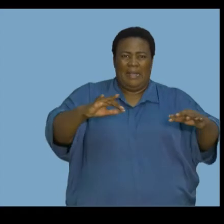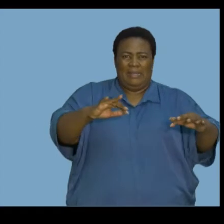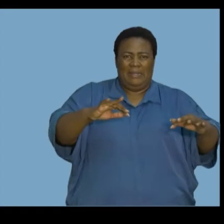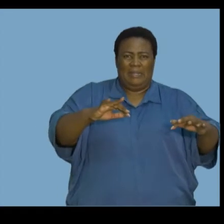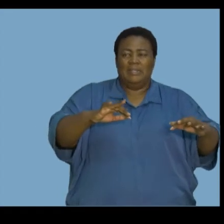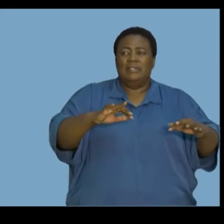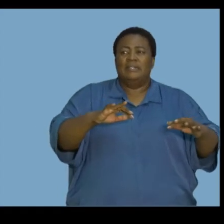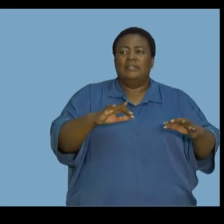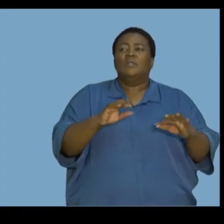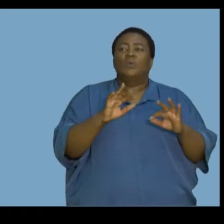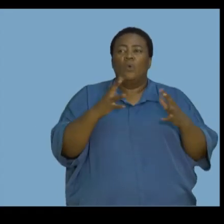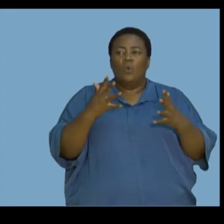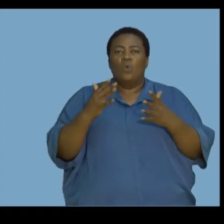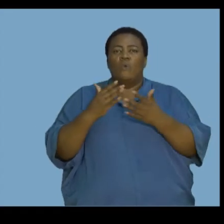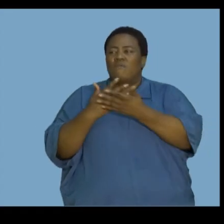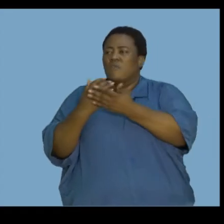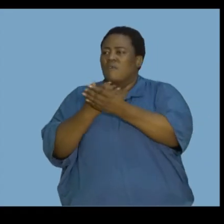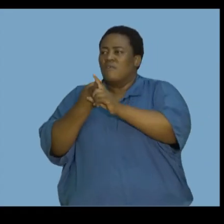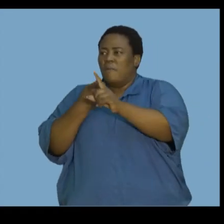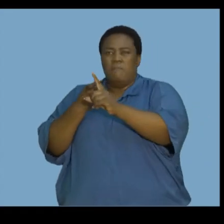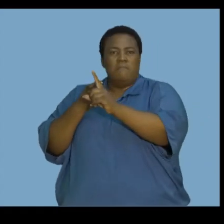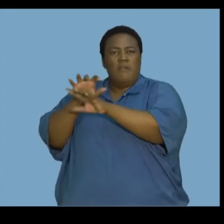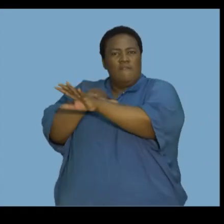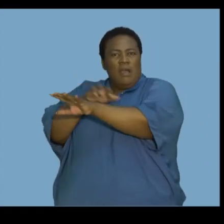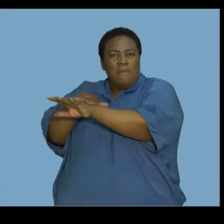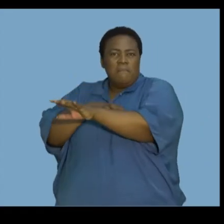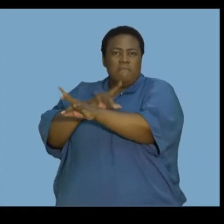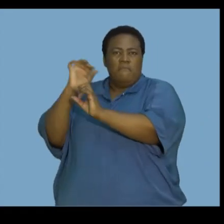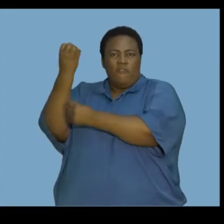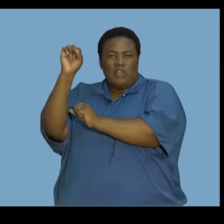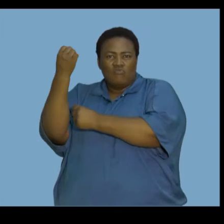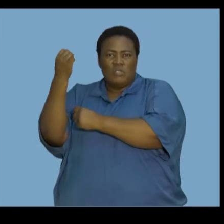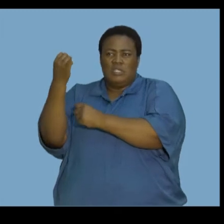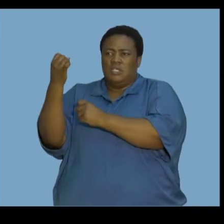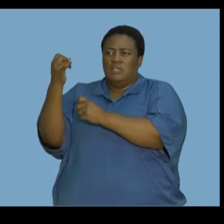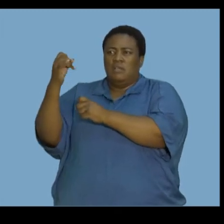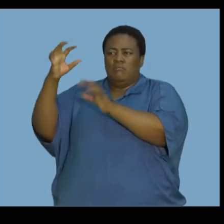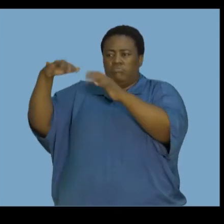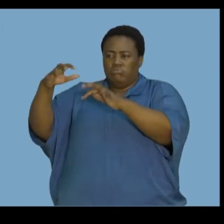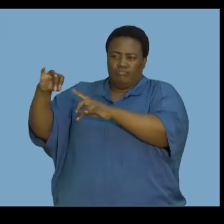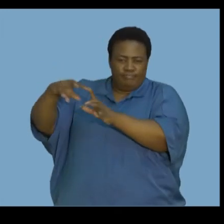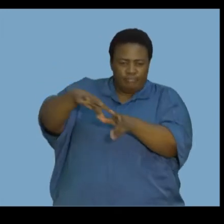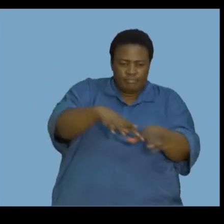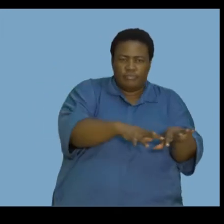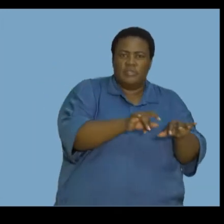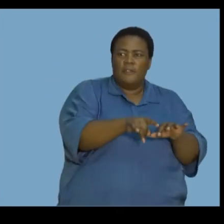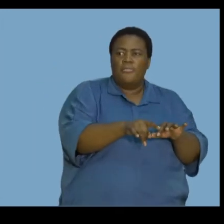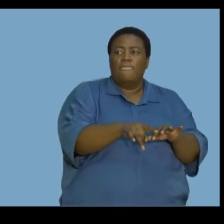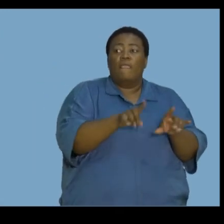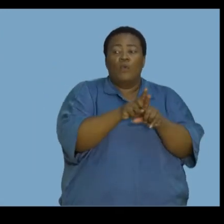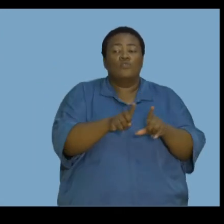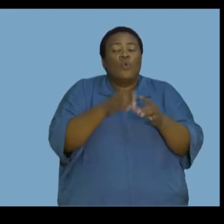pesticides and herbicides that have run off from farms, heavy metals from factories, and other contaminants may also